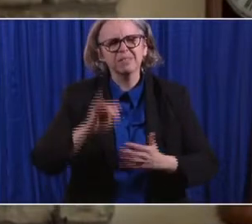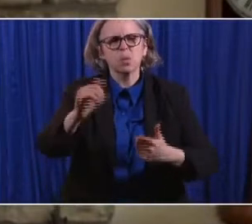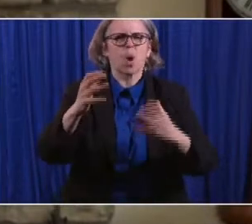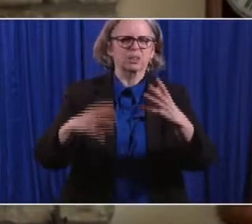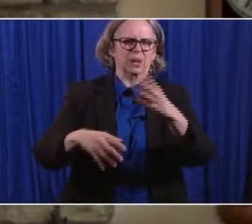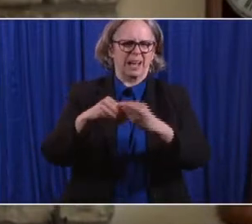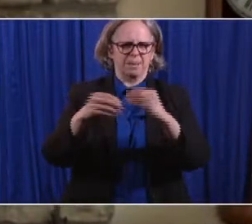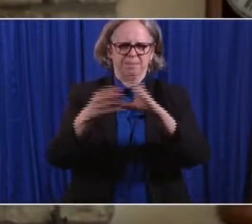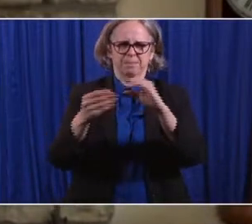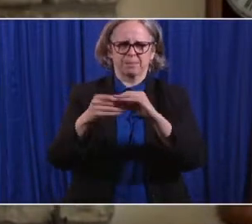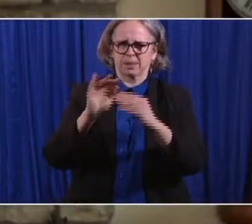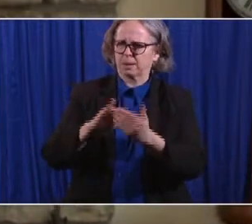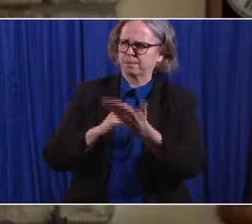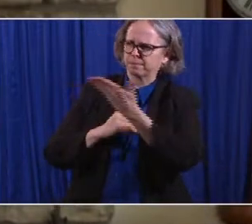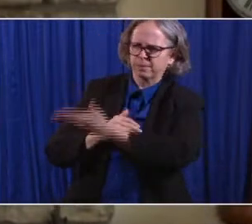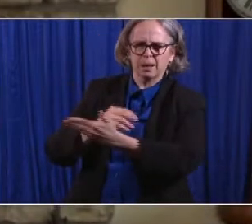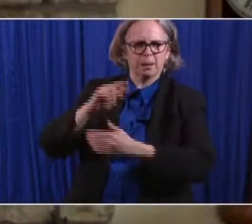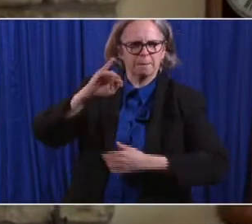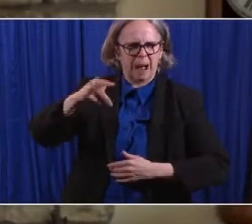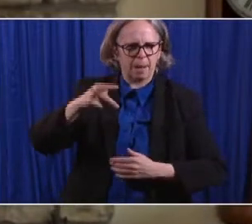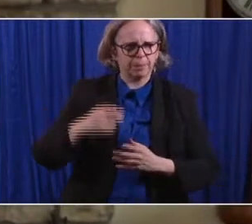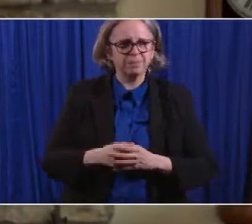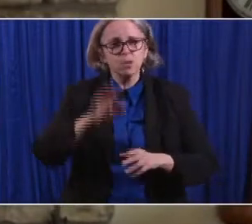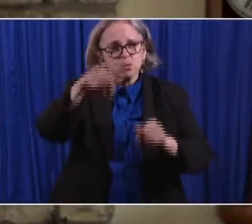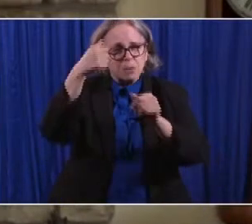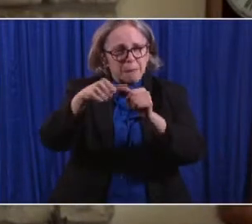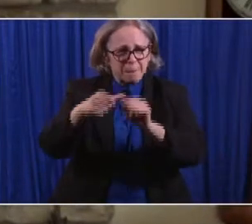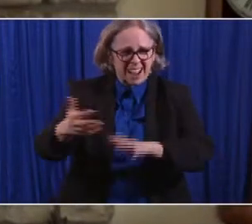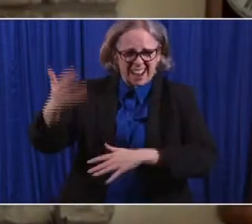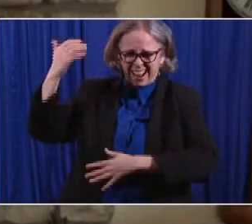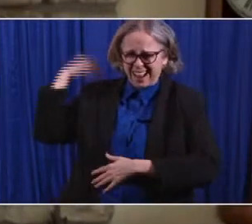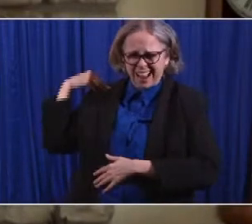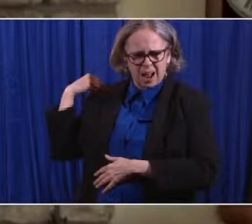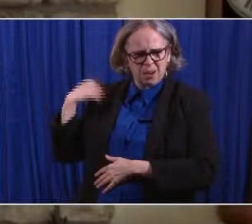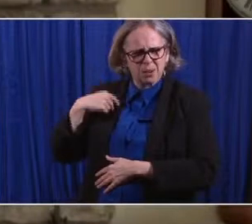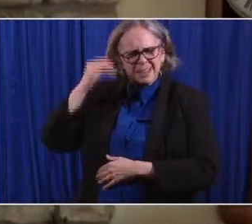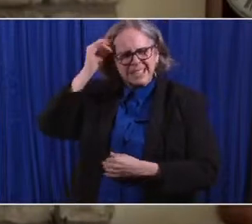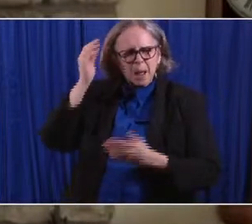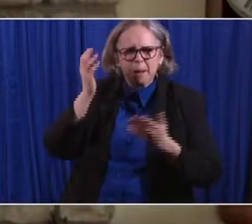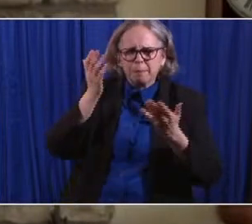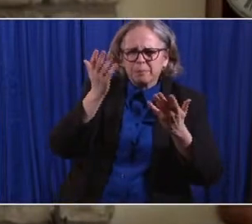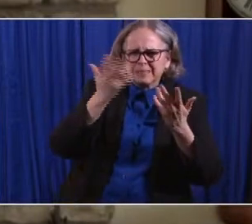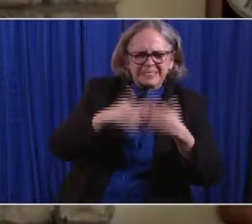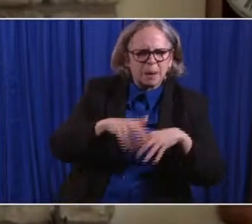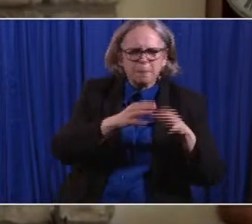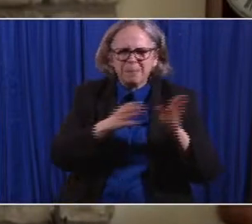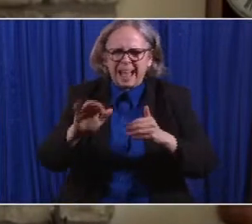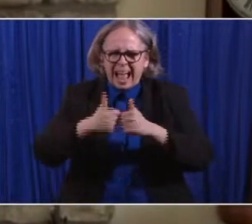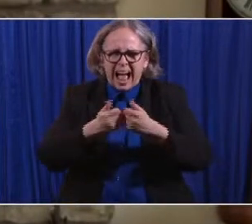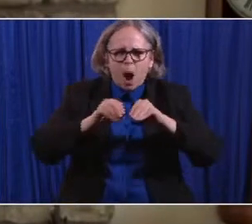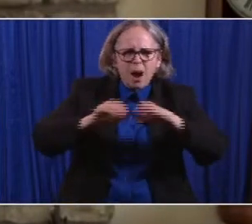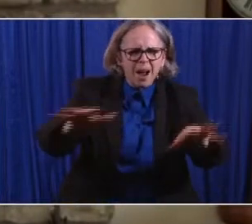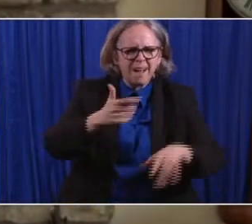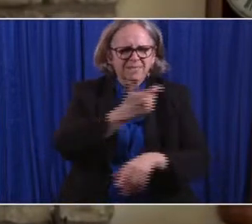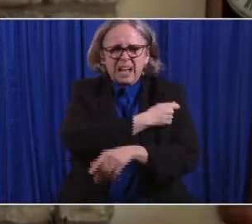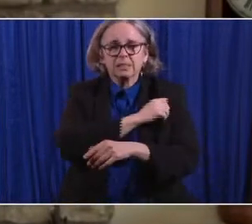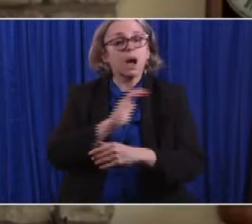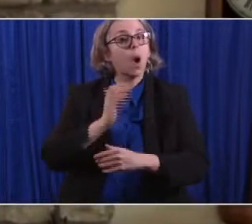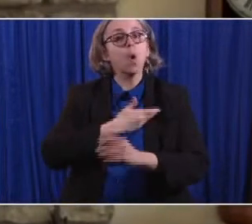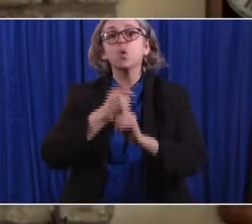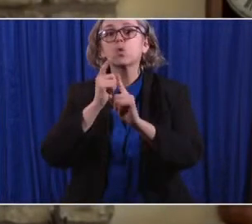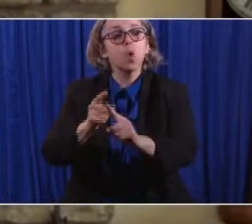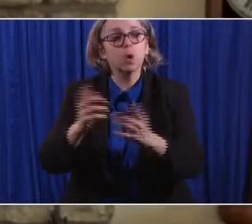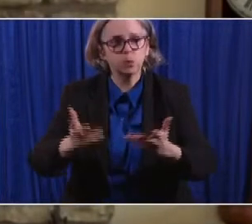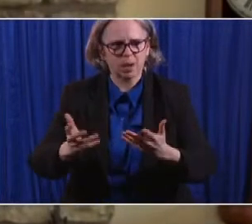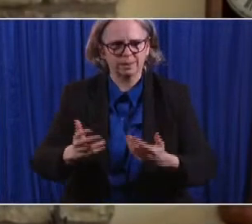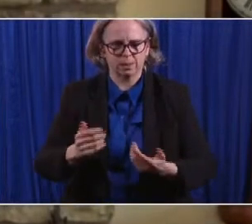making plans for vaccine distribution, one of our goals was to make it as easy as humanly possible for people to get it and to